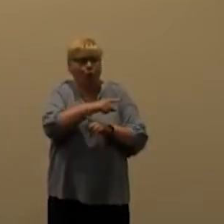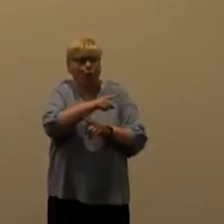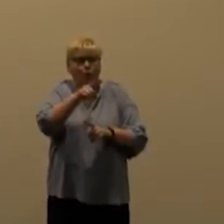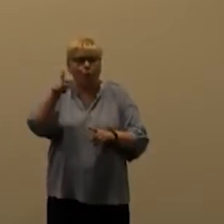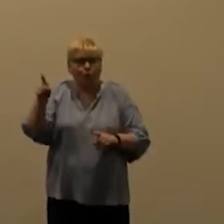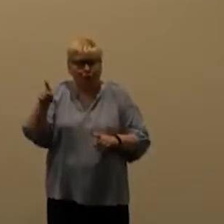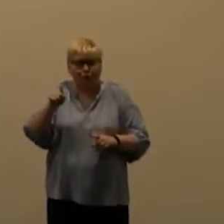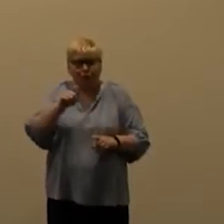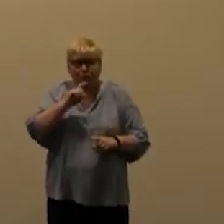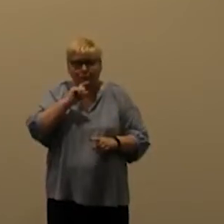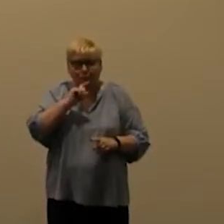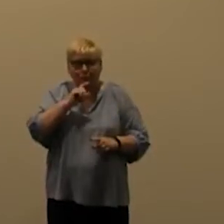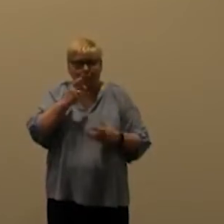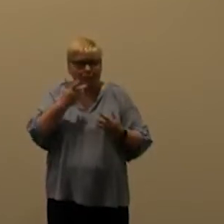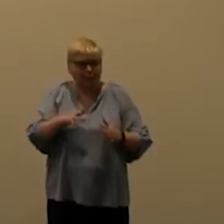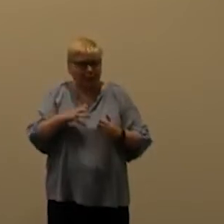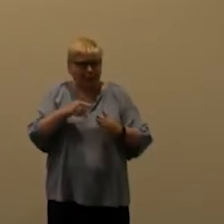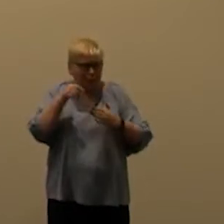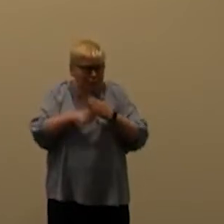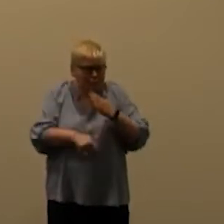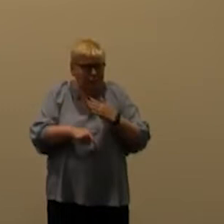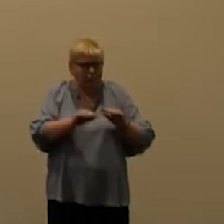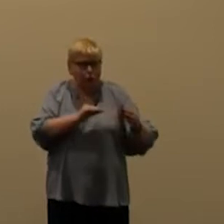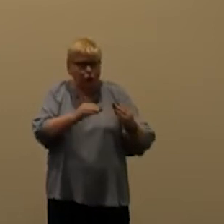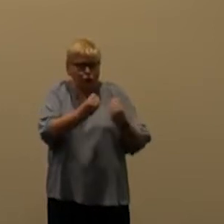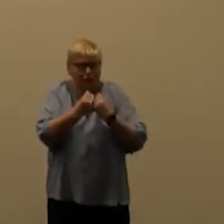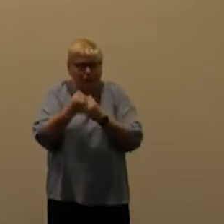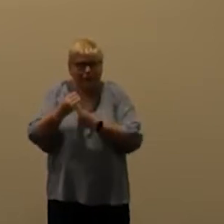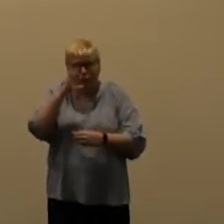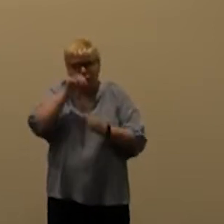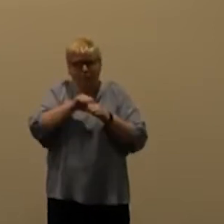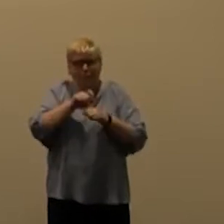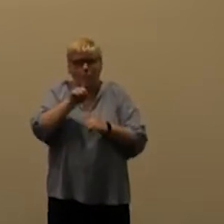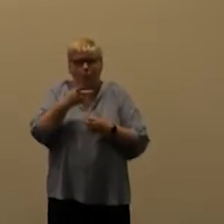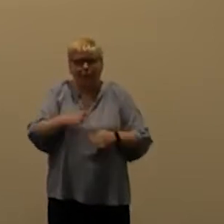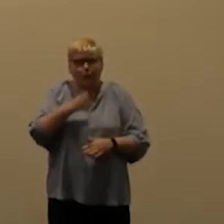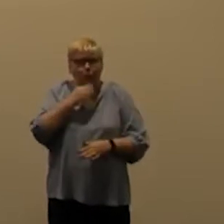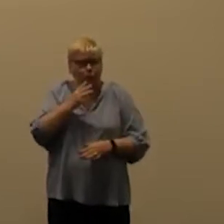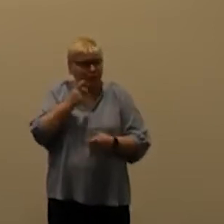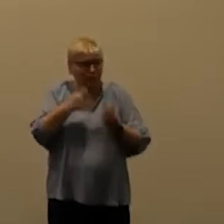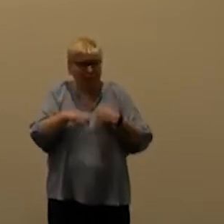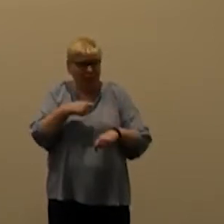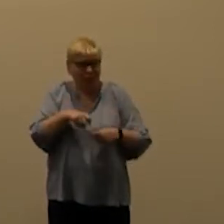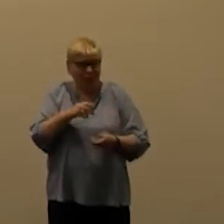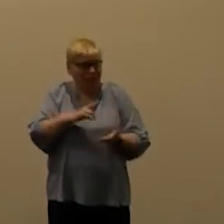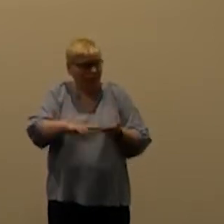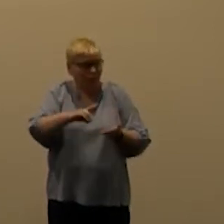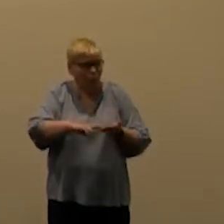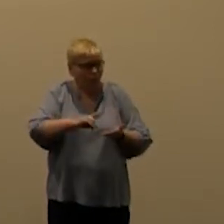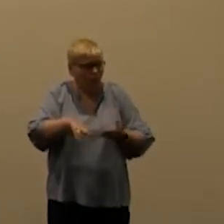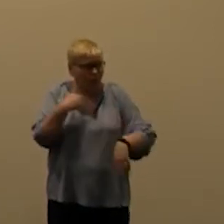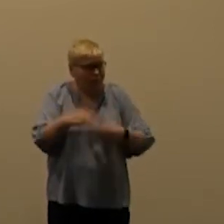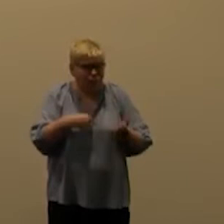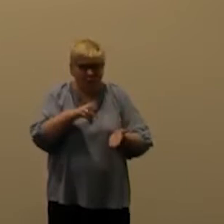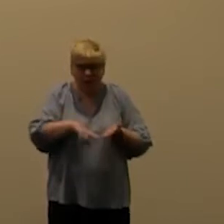who have had really, really thorough training, remember that the tools you use and don't even think about are probably the ones that some of the younger